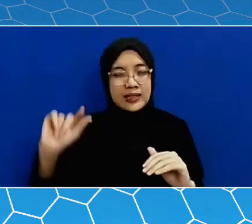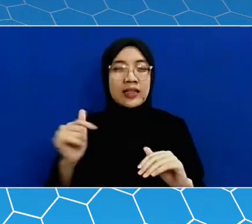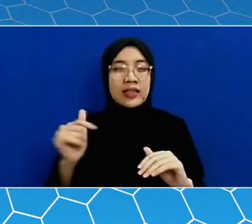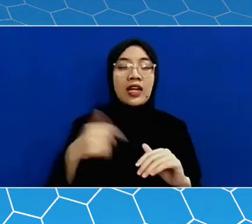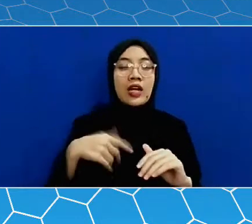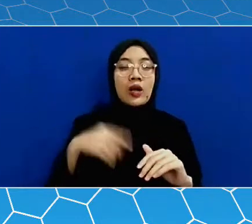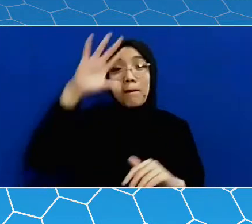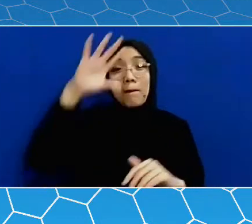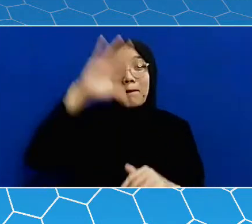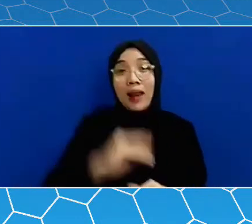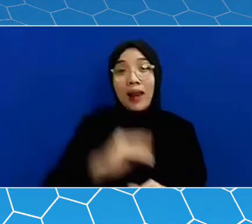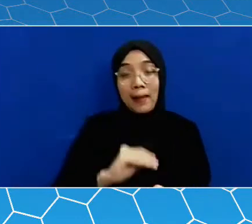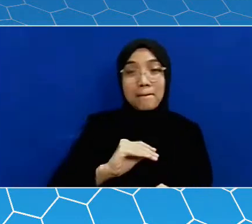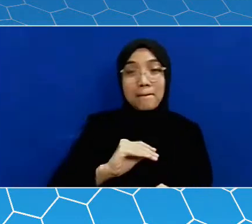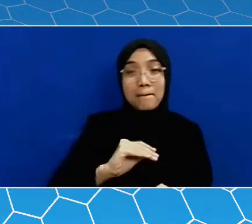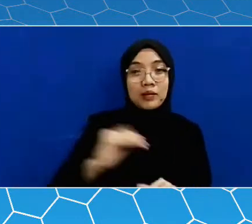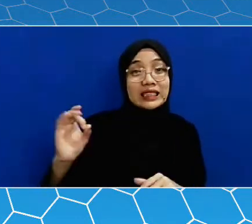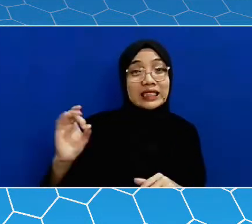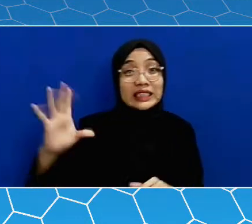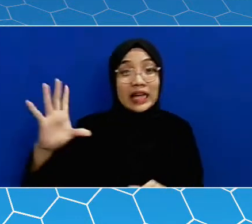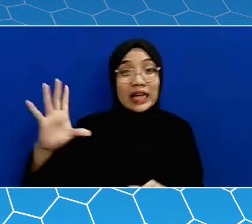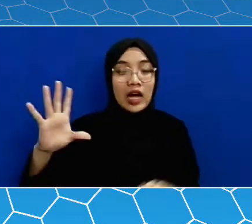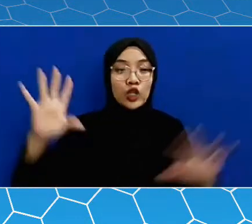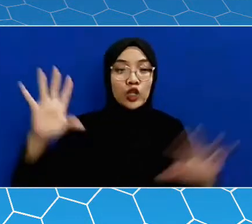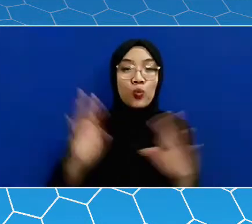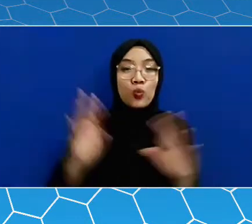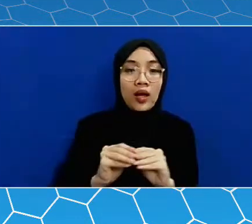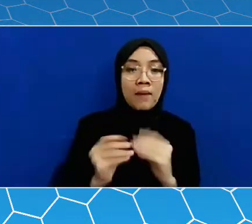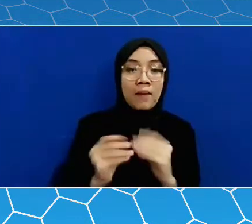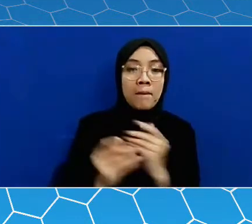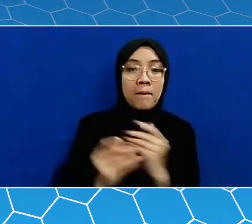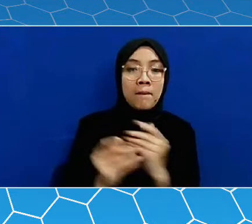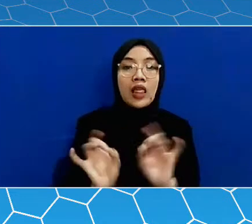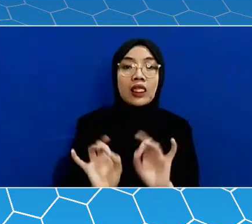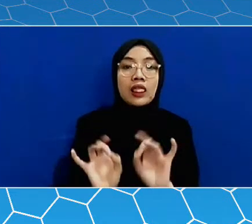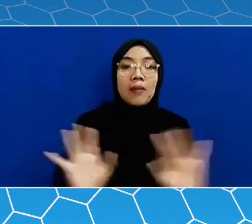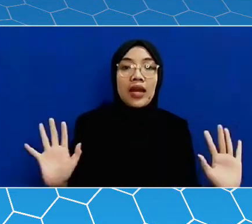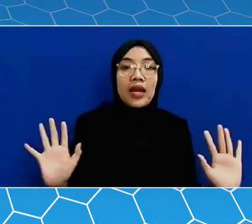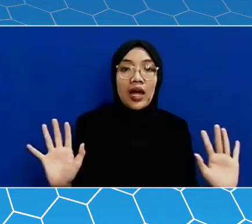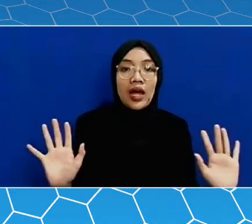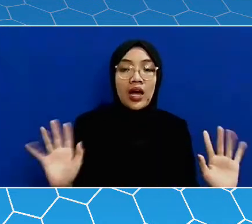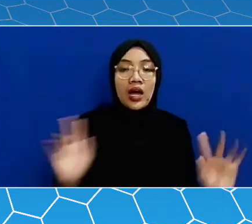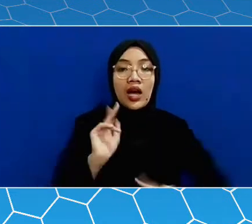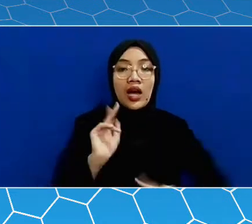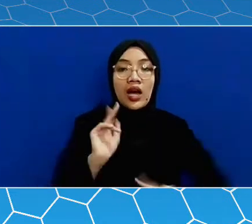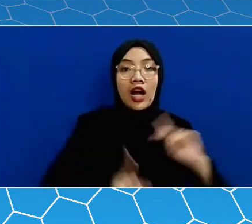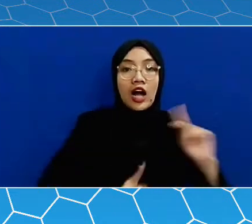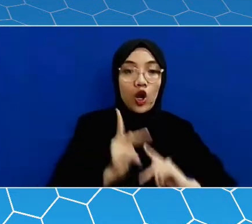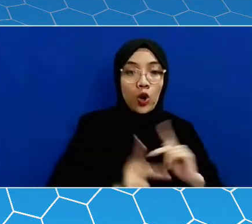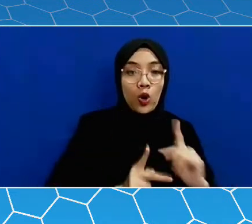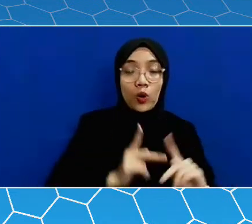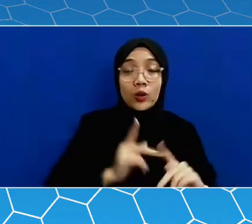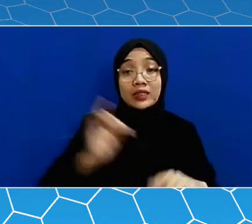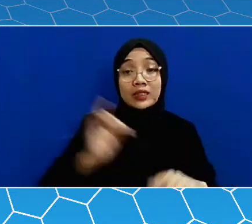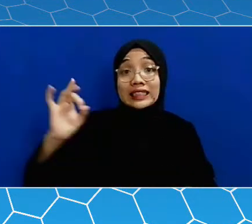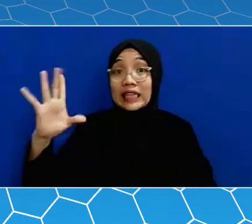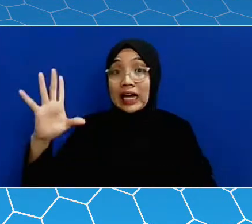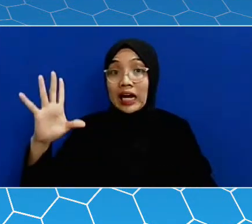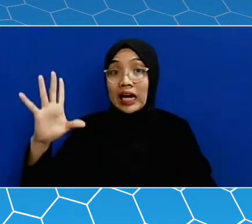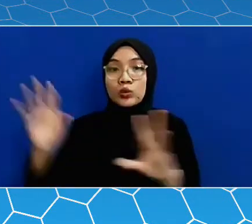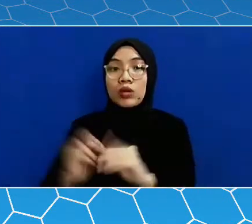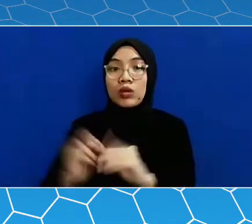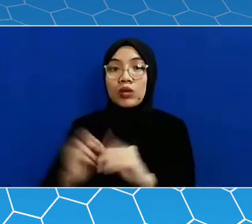the population is markedly different. During the daytime, there are 20% more people in London than they are